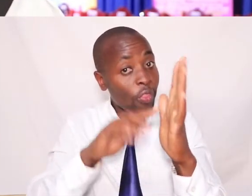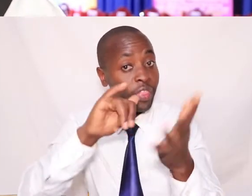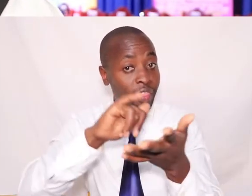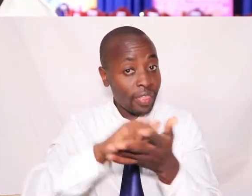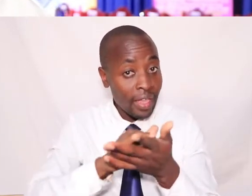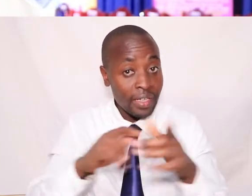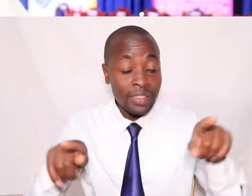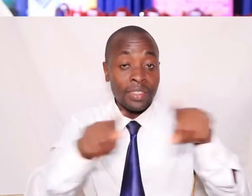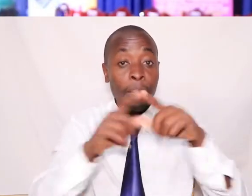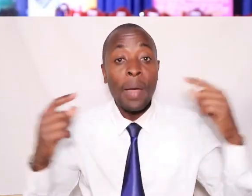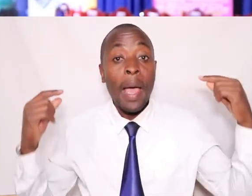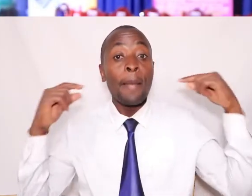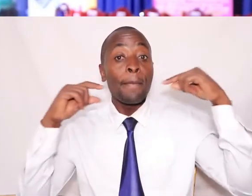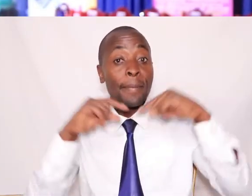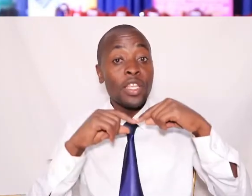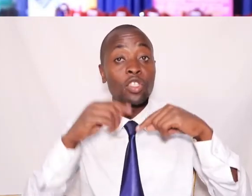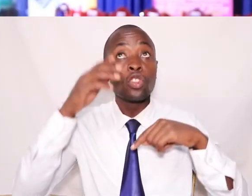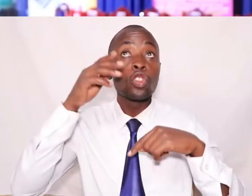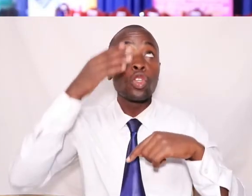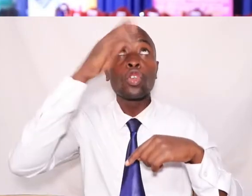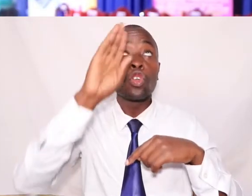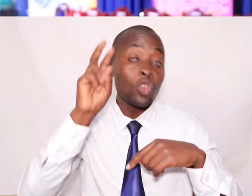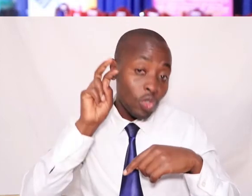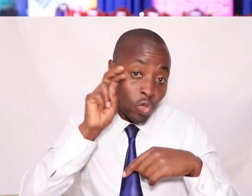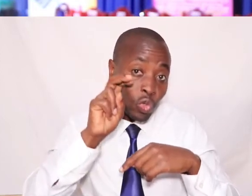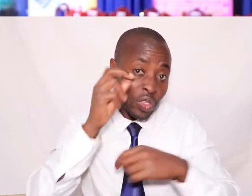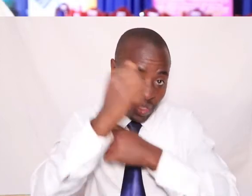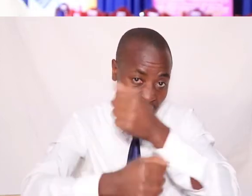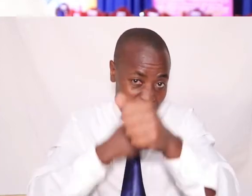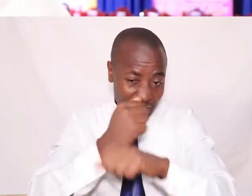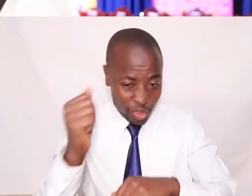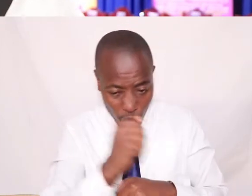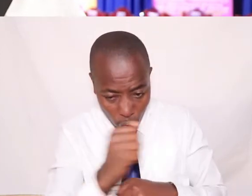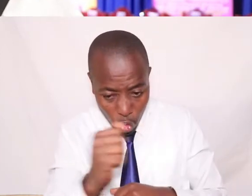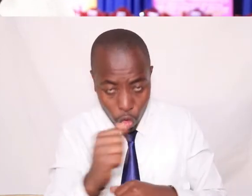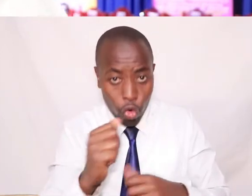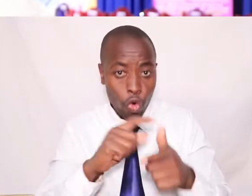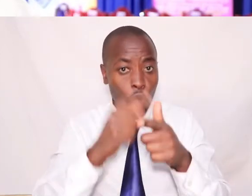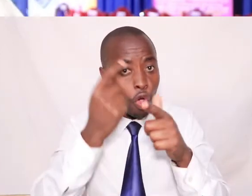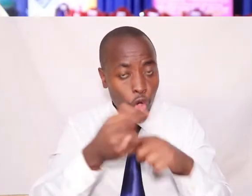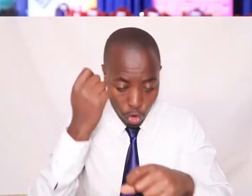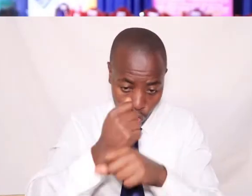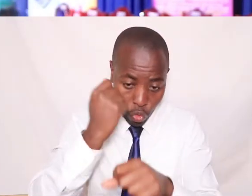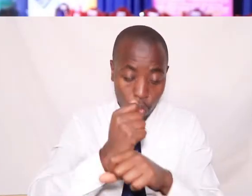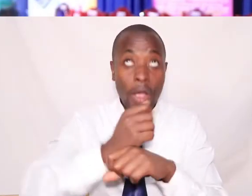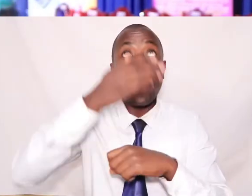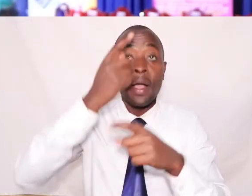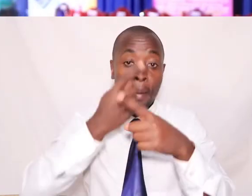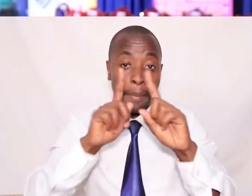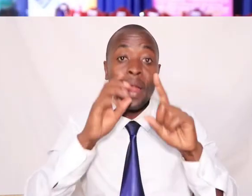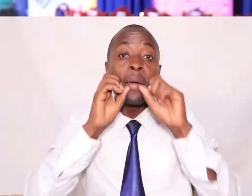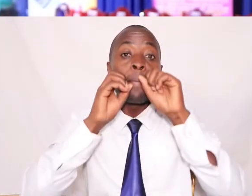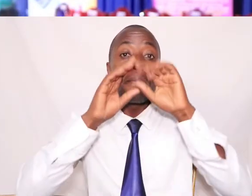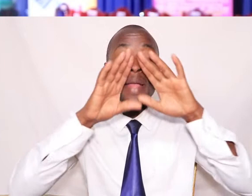though he was a priest, God did not overlook his age or his particular vocation, but God blessed him